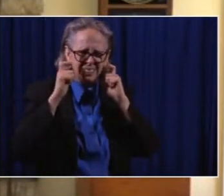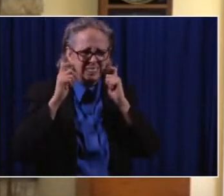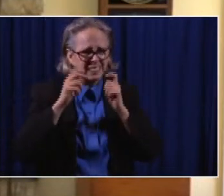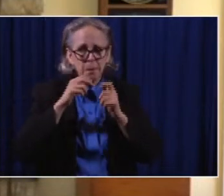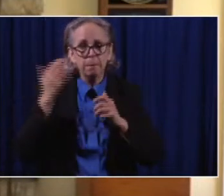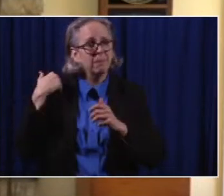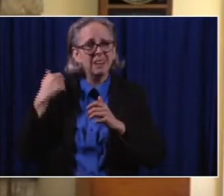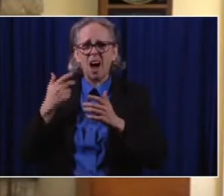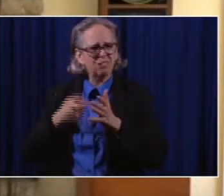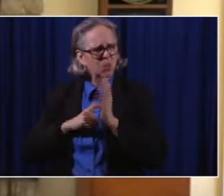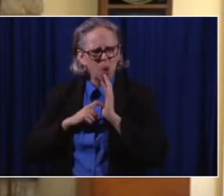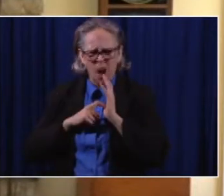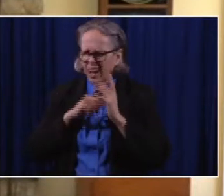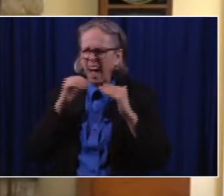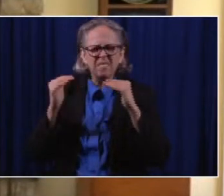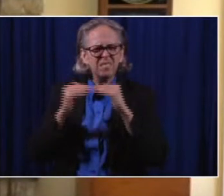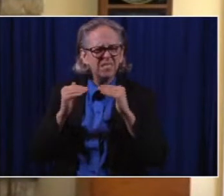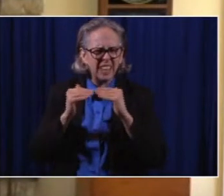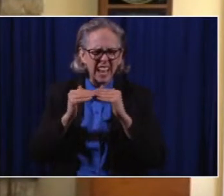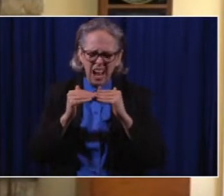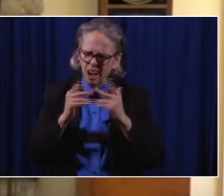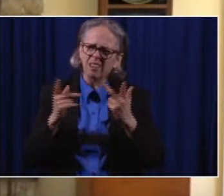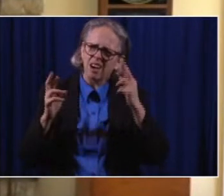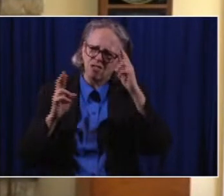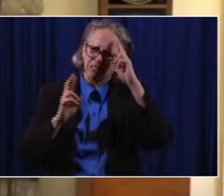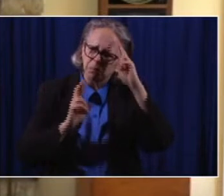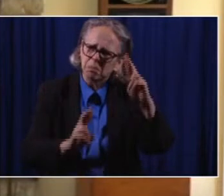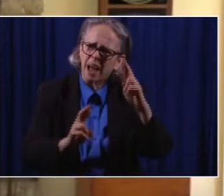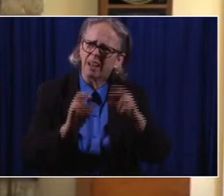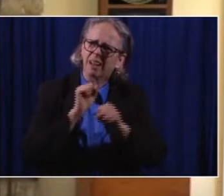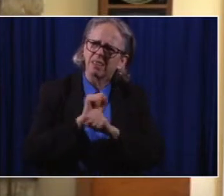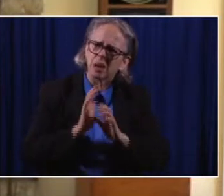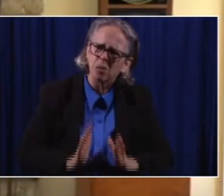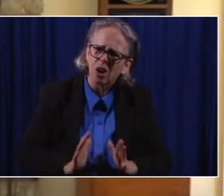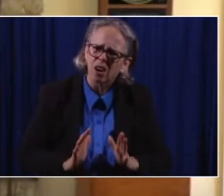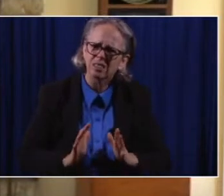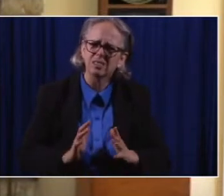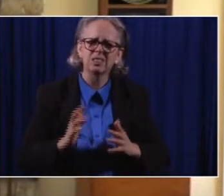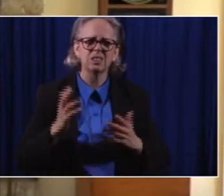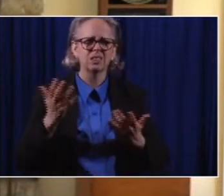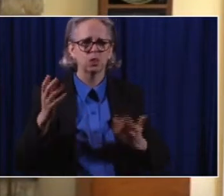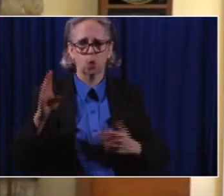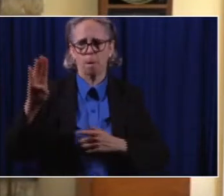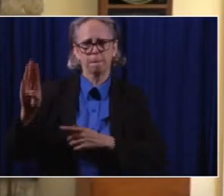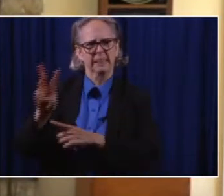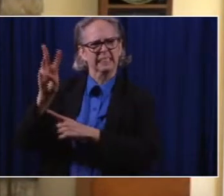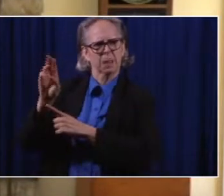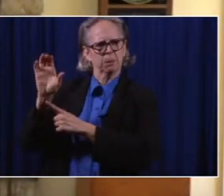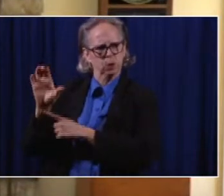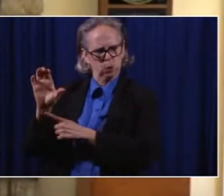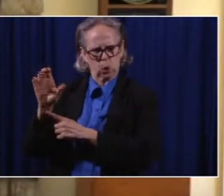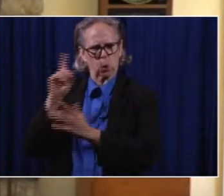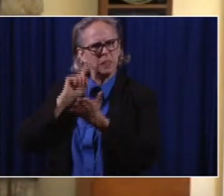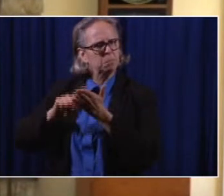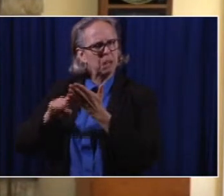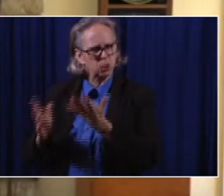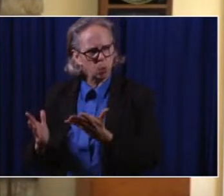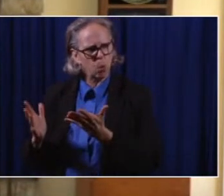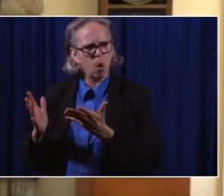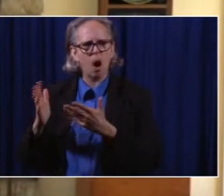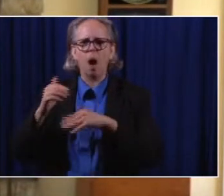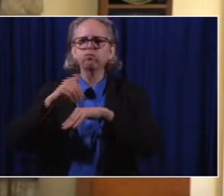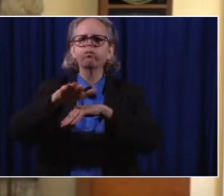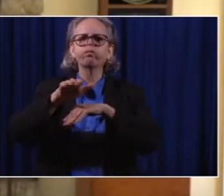right. So what these inspectors will do is they will be going out. They will be going into